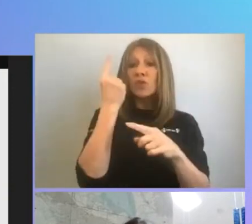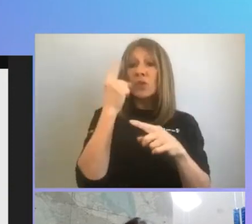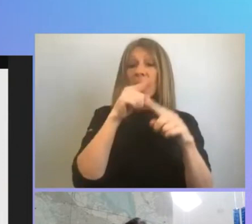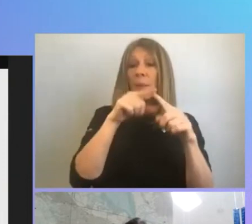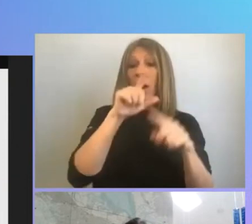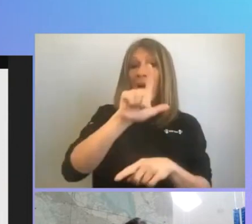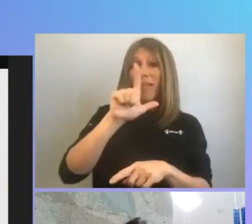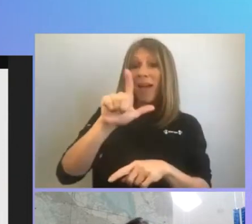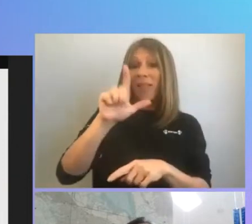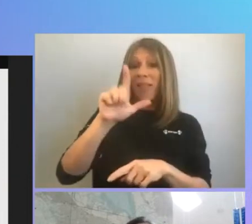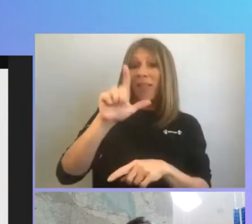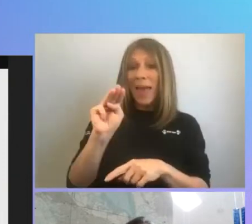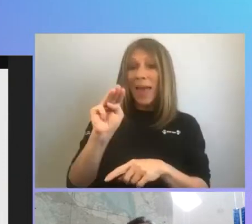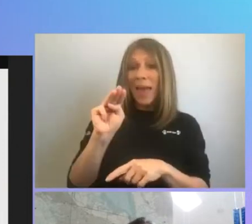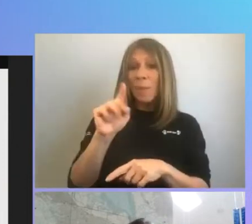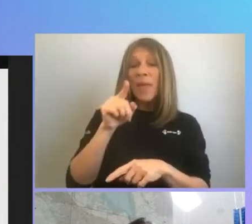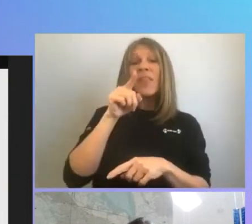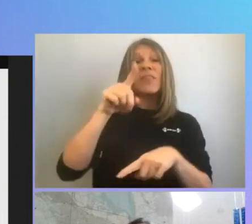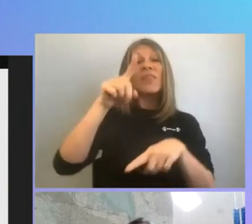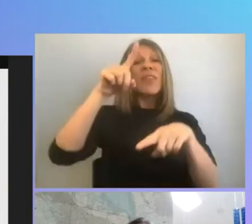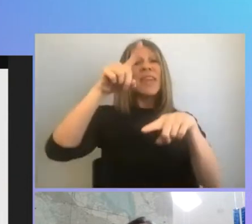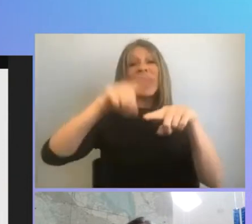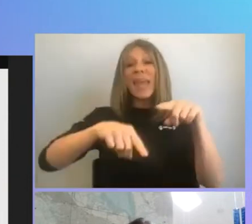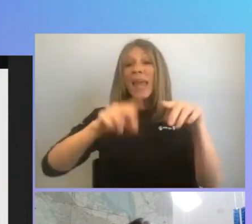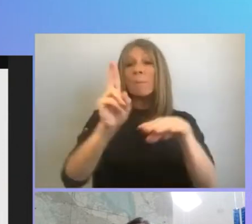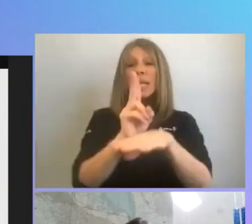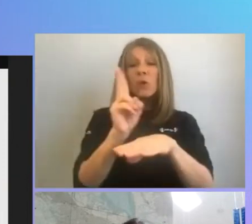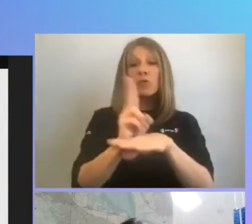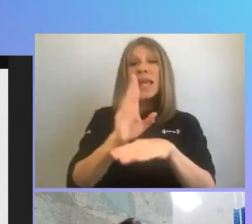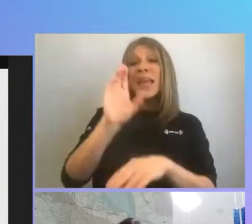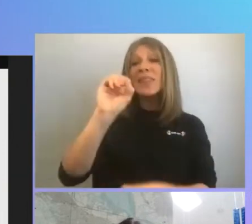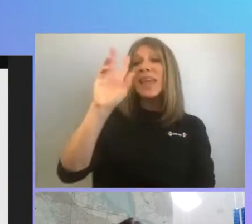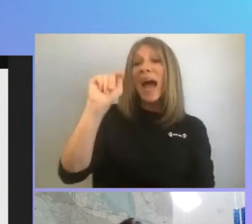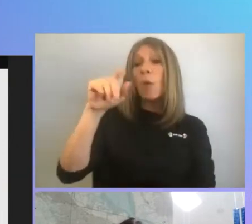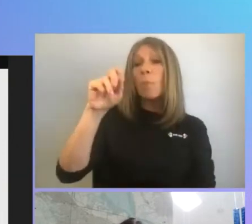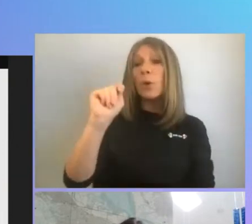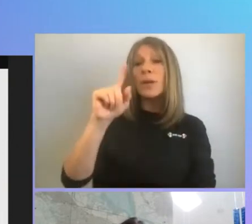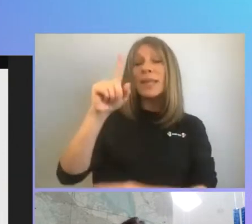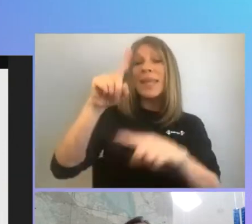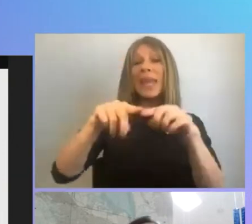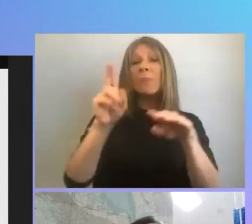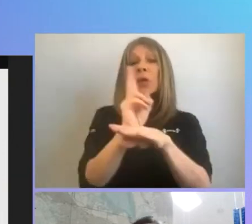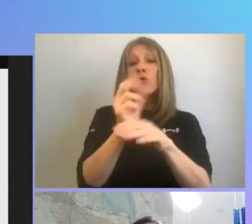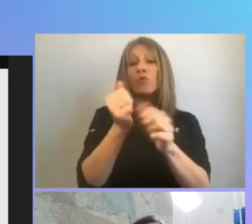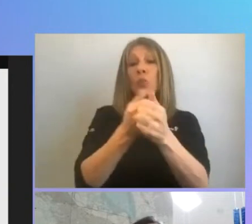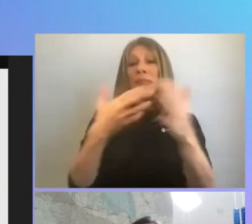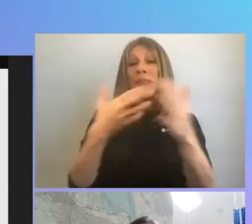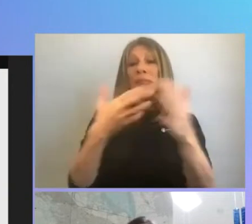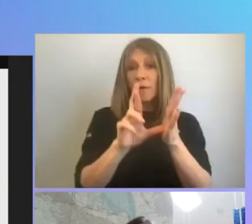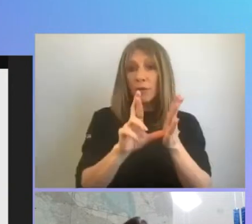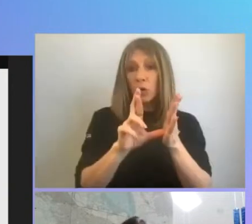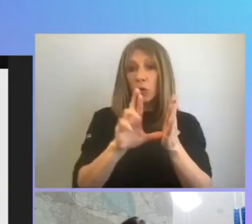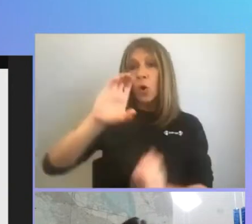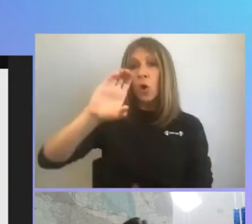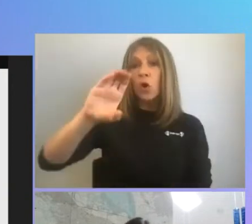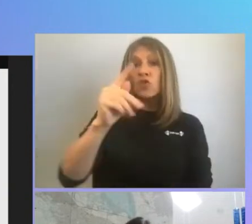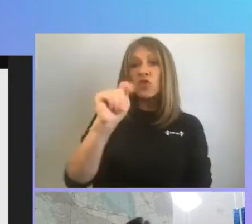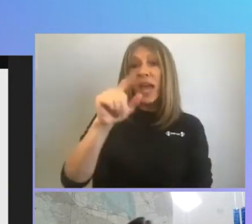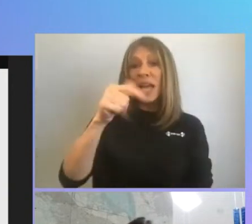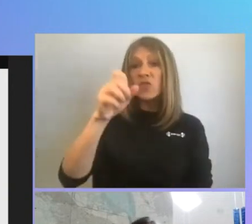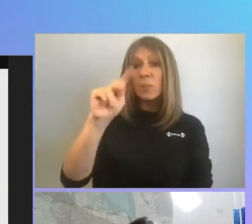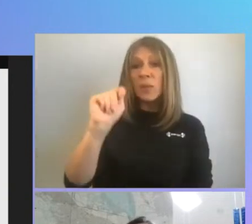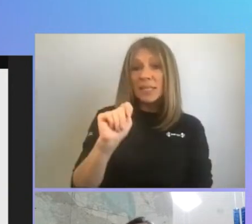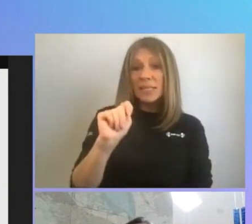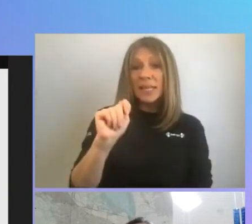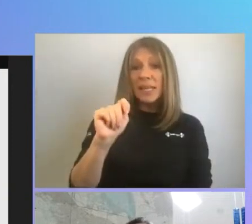LLMs is they cannot be used, the output can't be used without review. Okay, ChatGPT-4, the